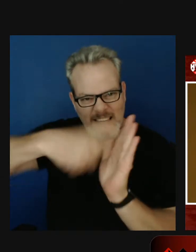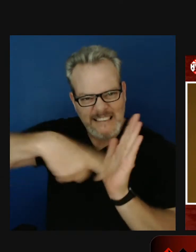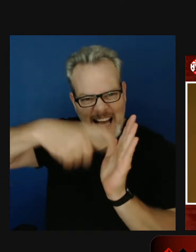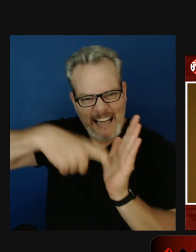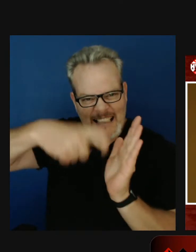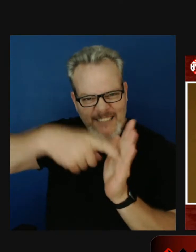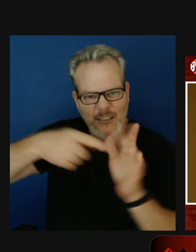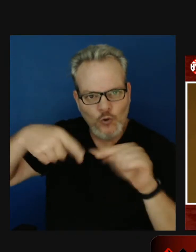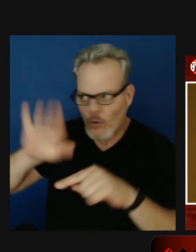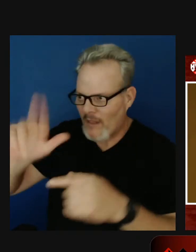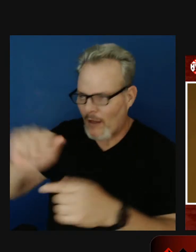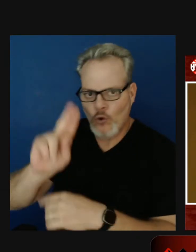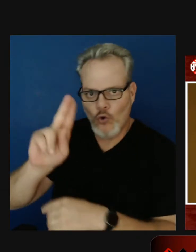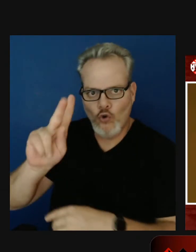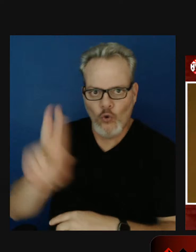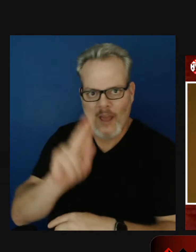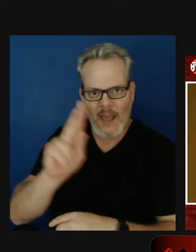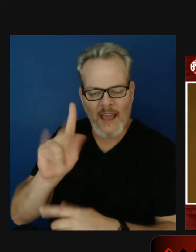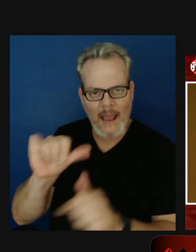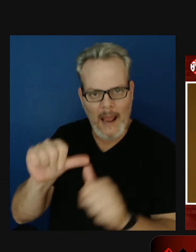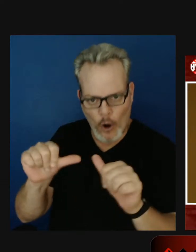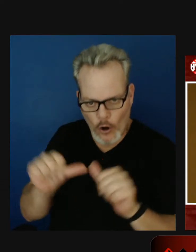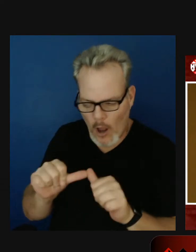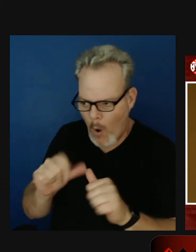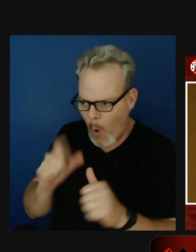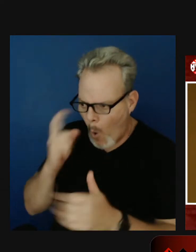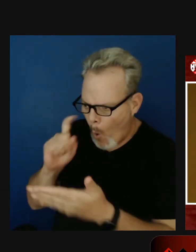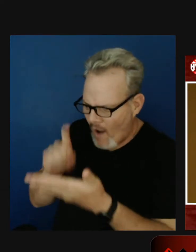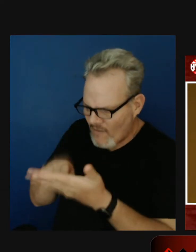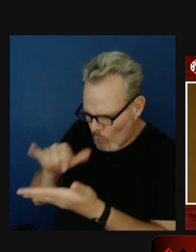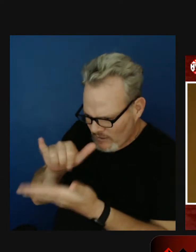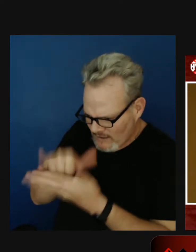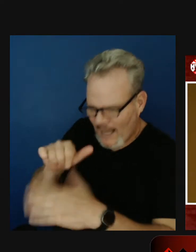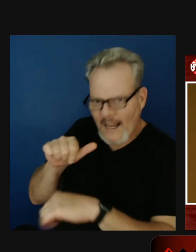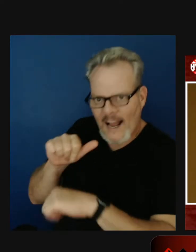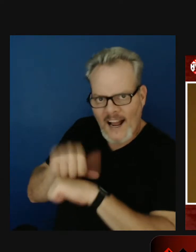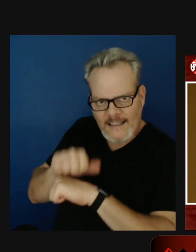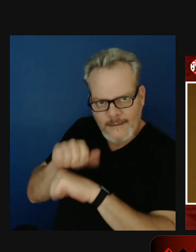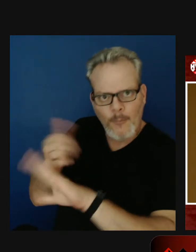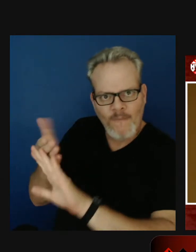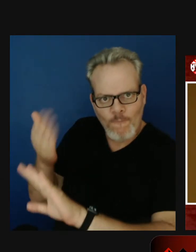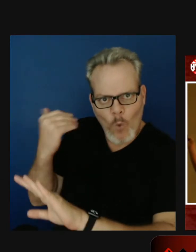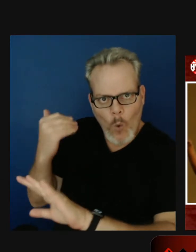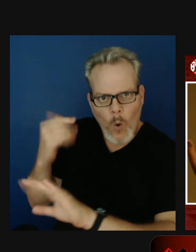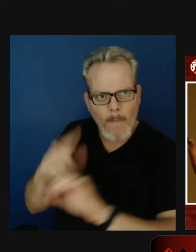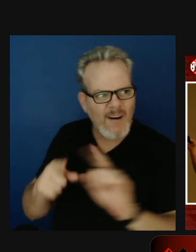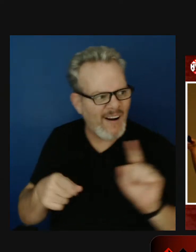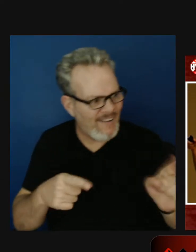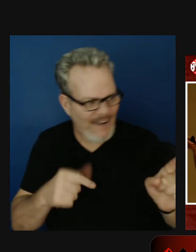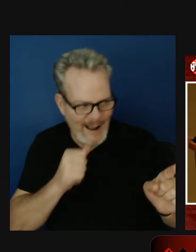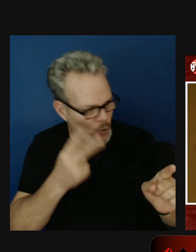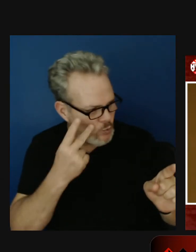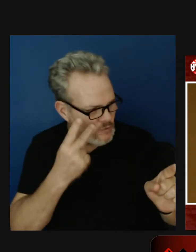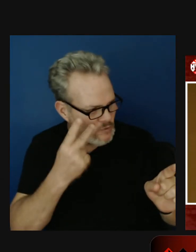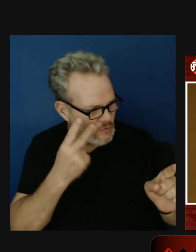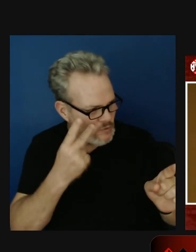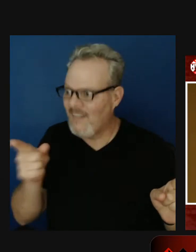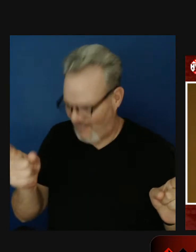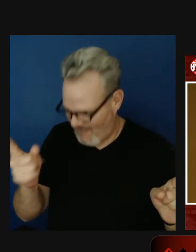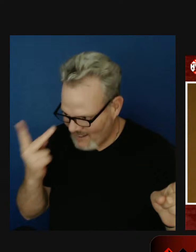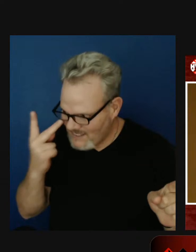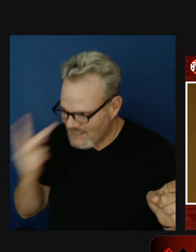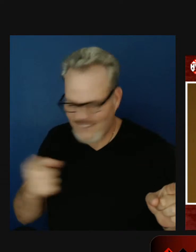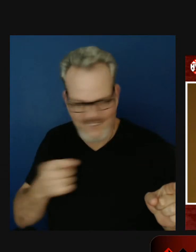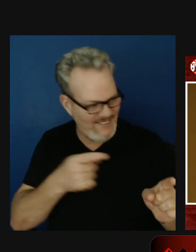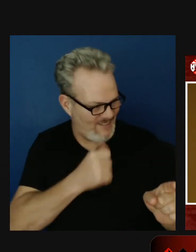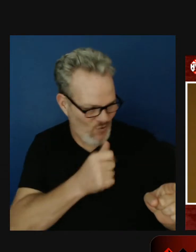unit, I see these shell fossils in it. But I don't see them in this one over here, but I see them in this one over here. And this